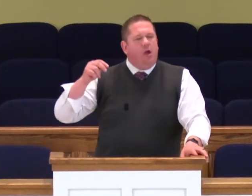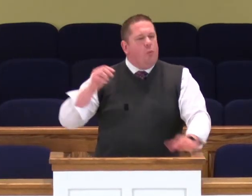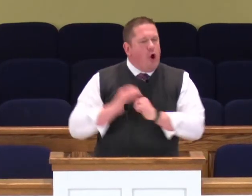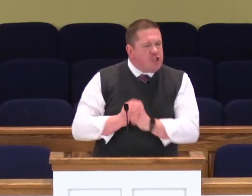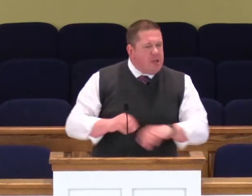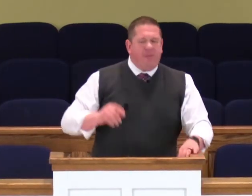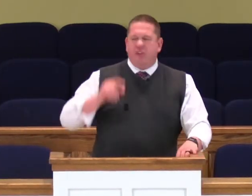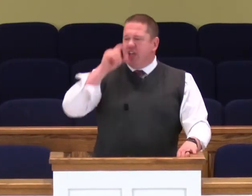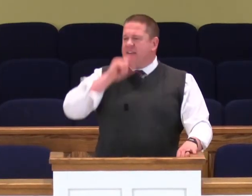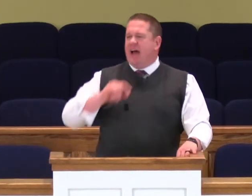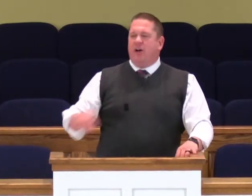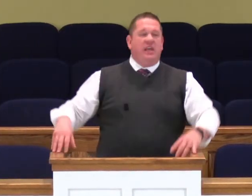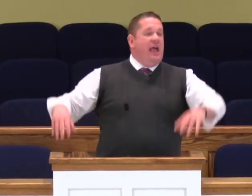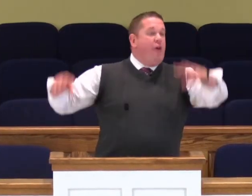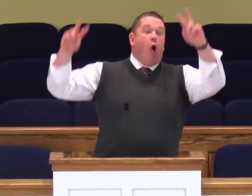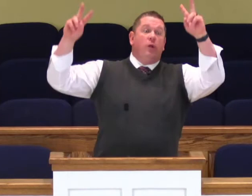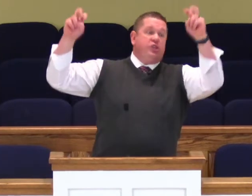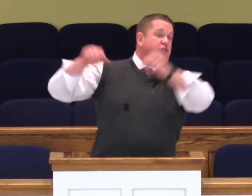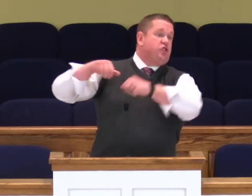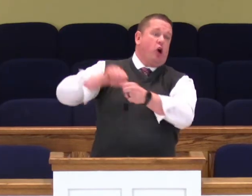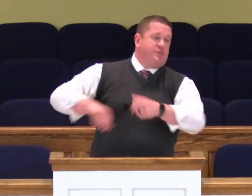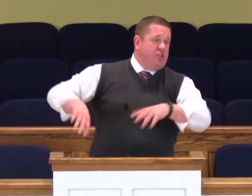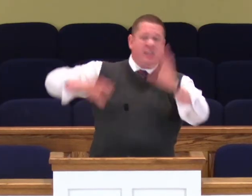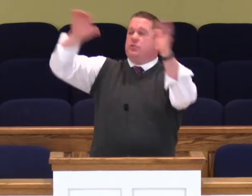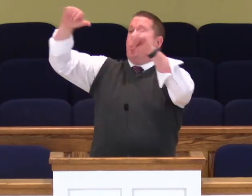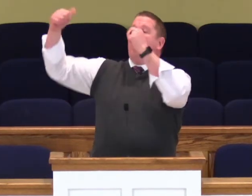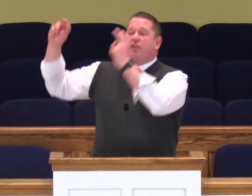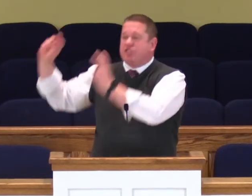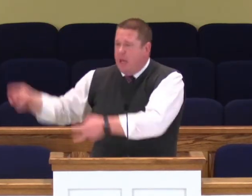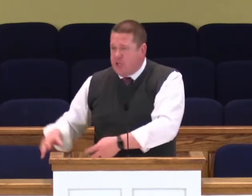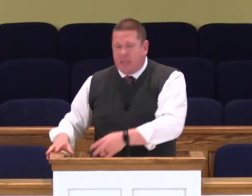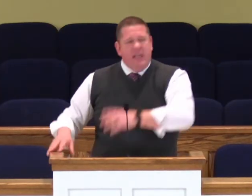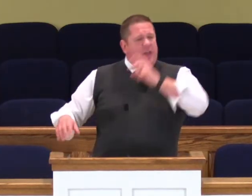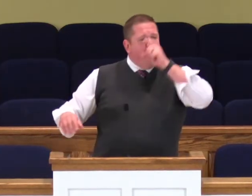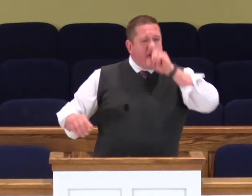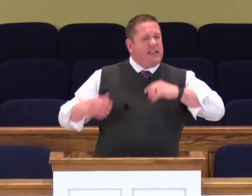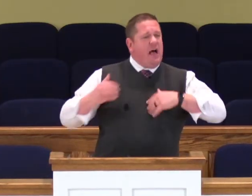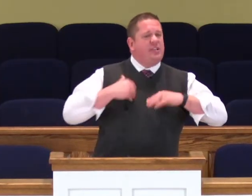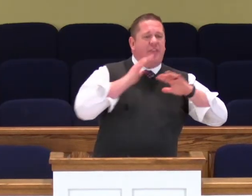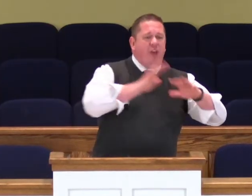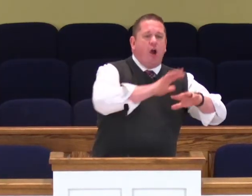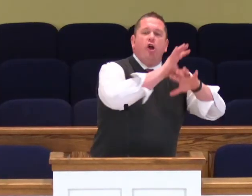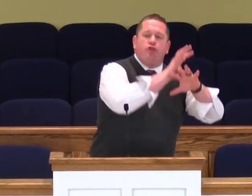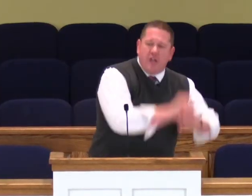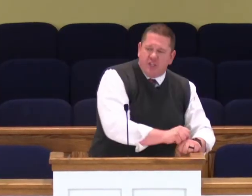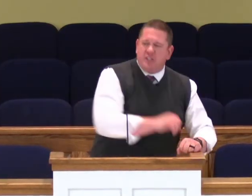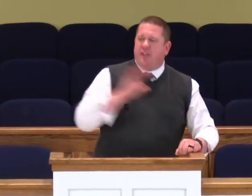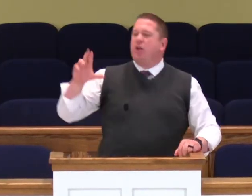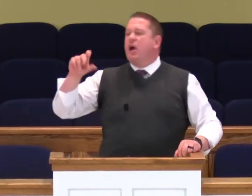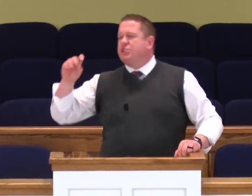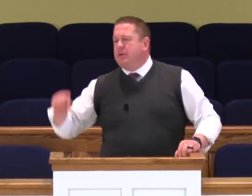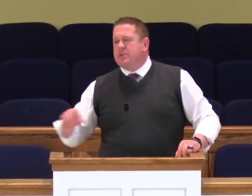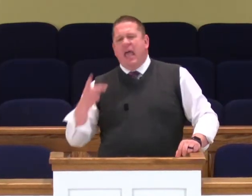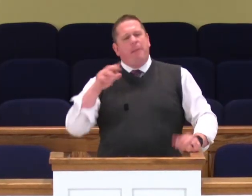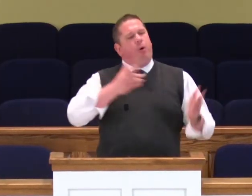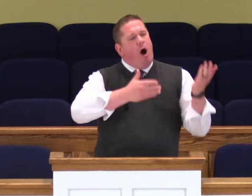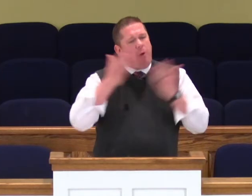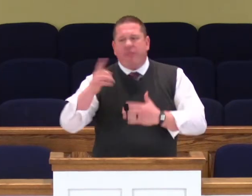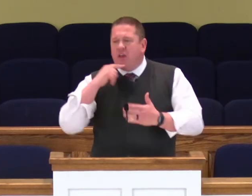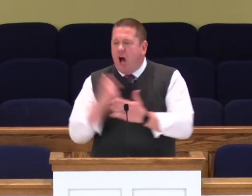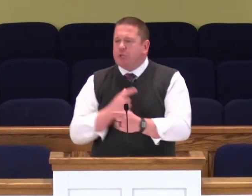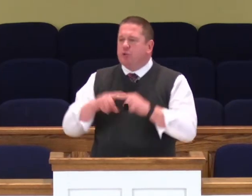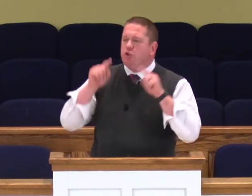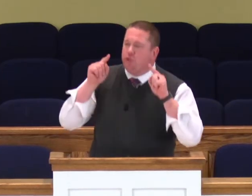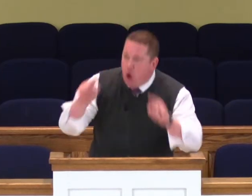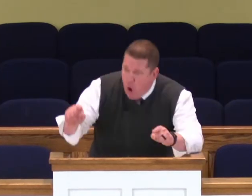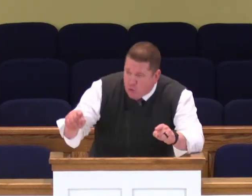pagan worship and the Gentiles and the whole issue of circumcision, that was a whole other subject. And the Gentiles had their traditions and their customs. And Paul brought